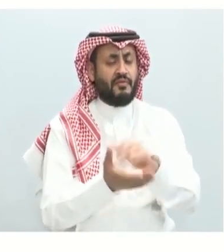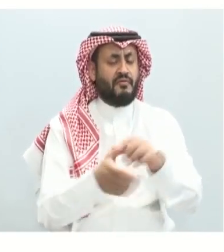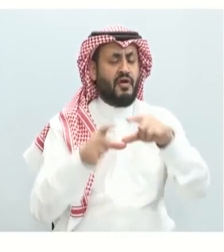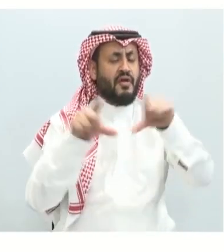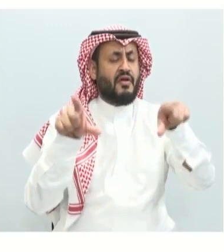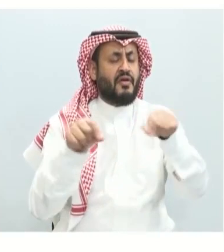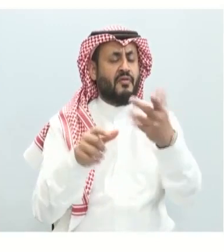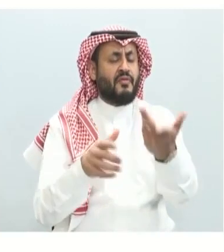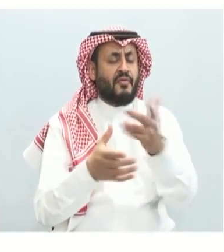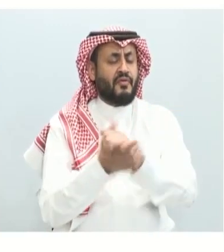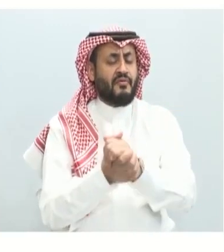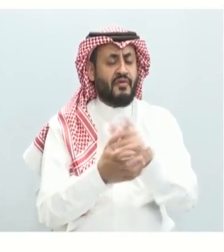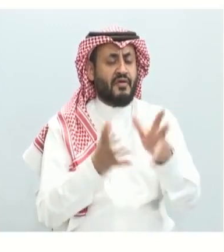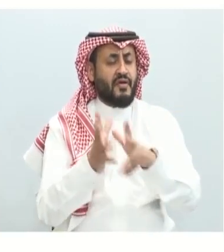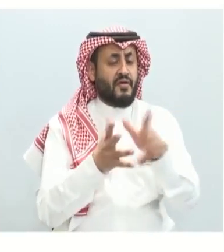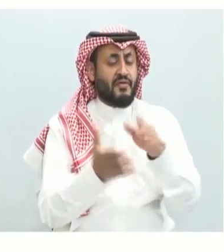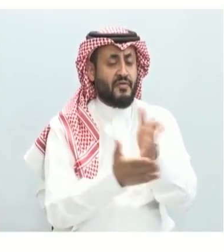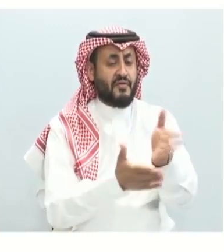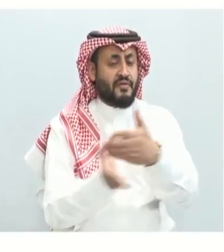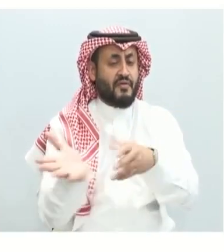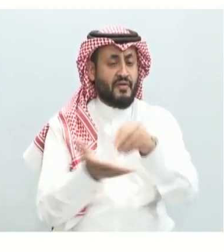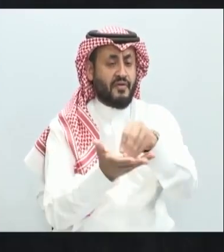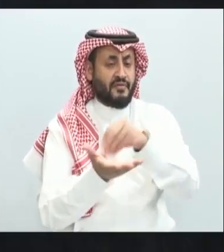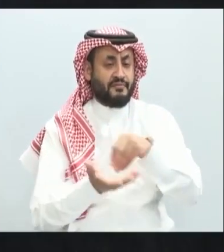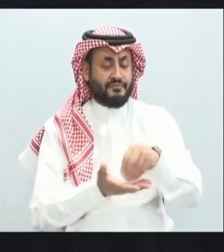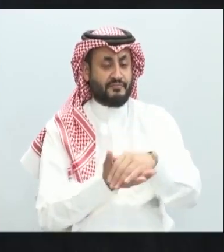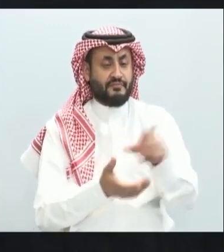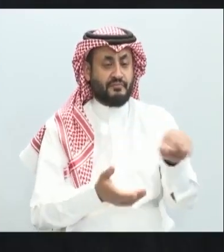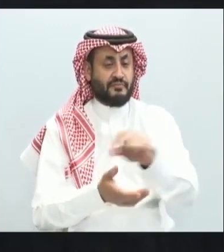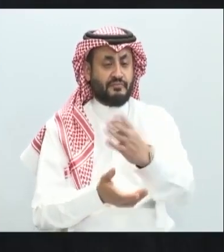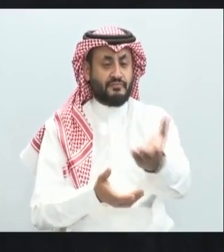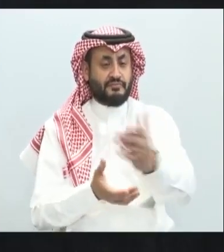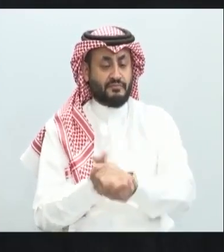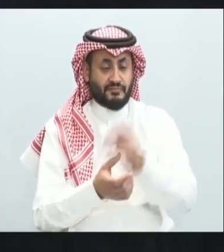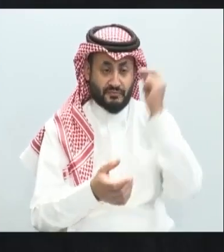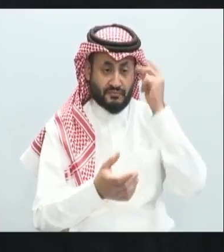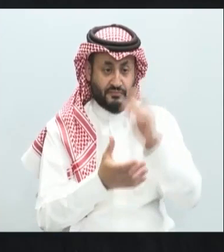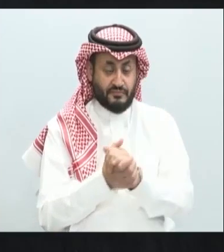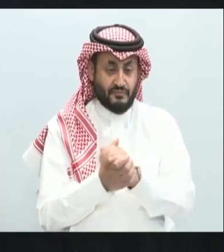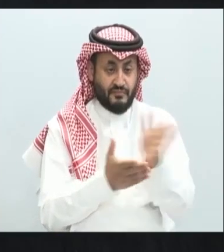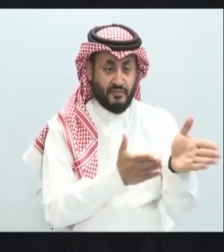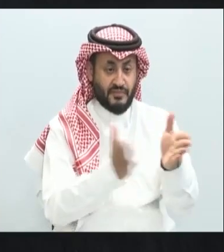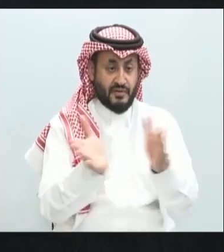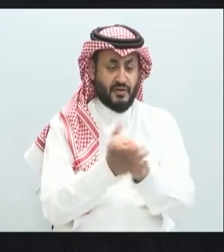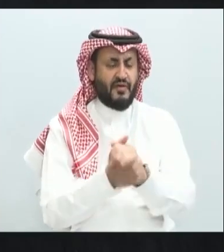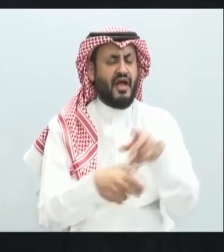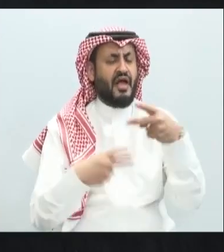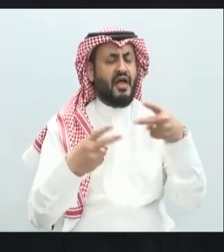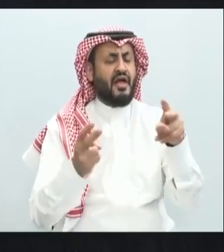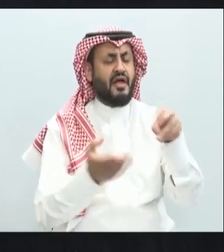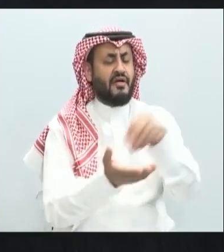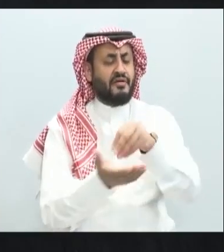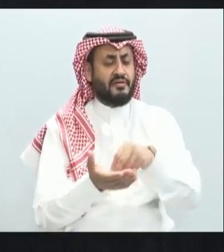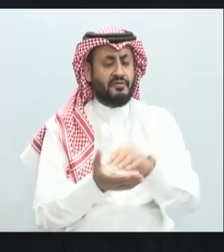we use when we are describing places? For example, if you want to know a direction of any place, we